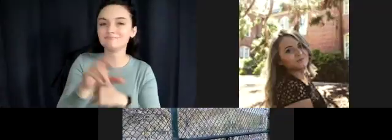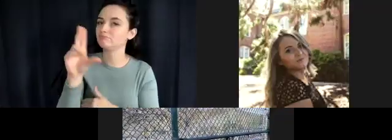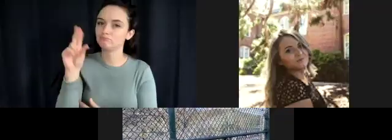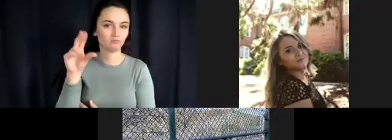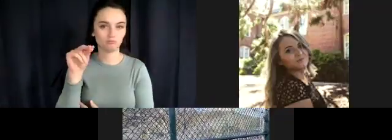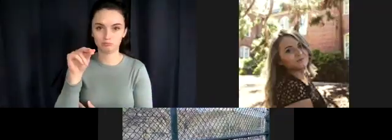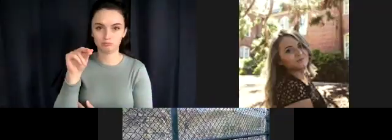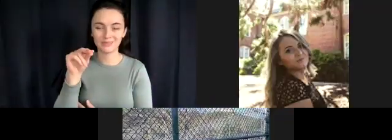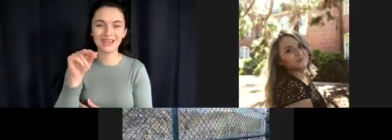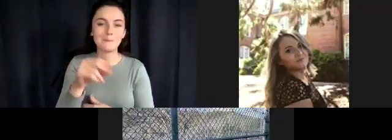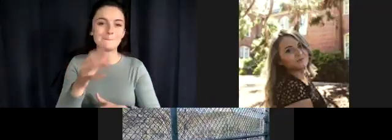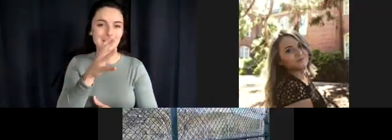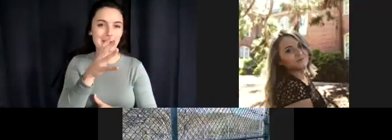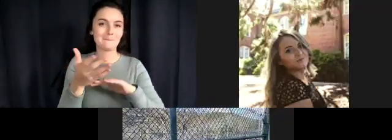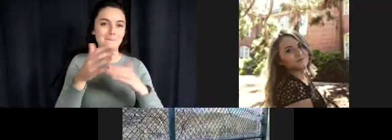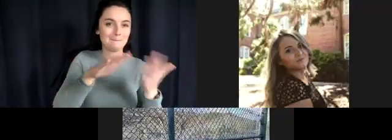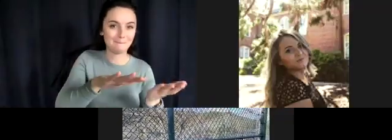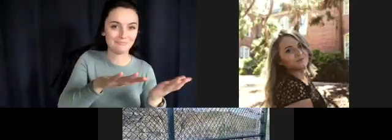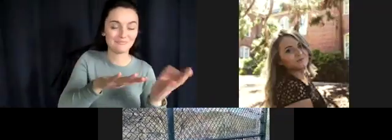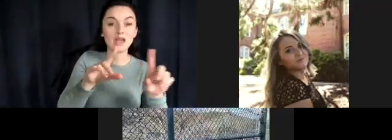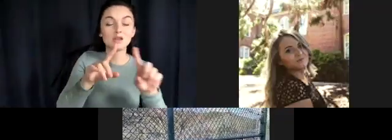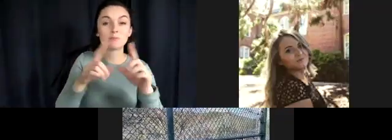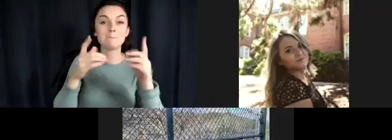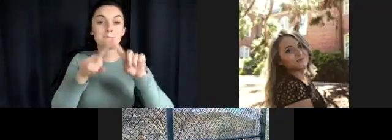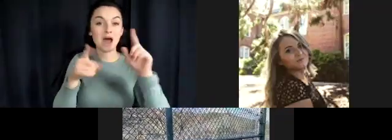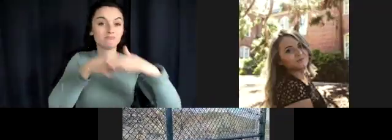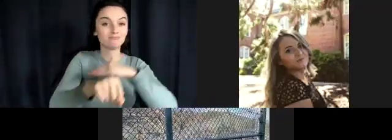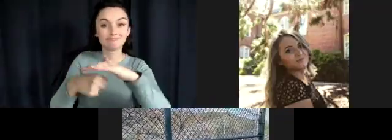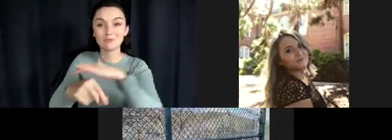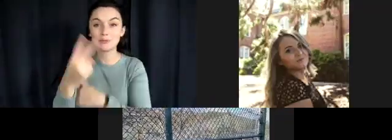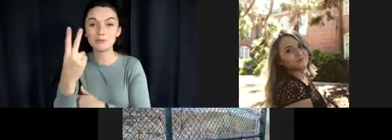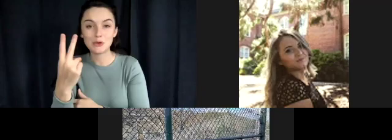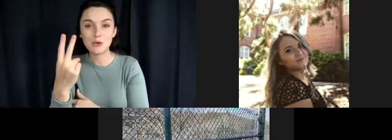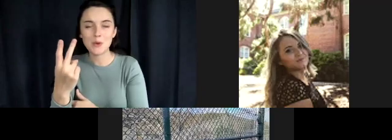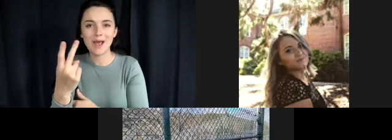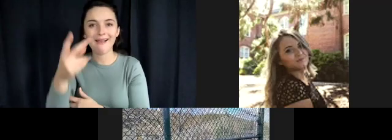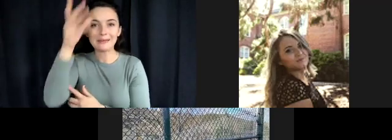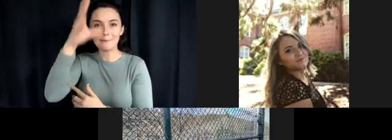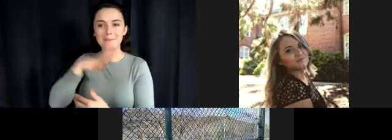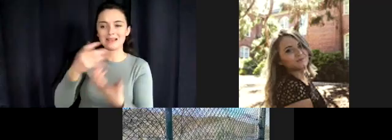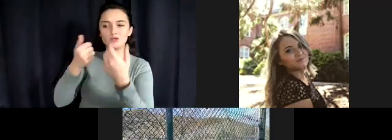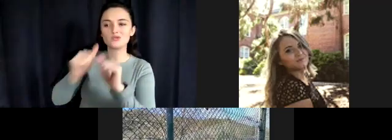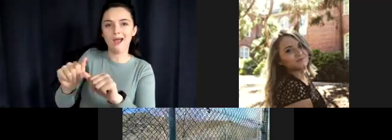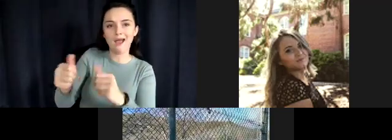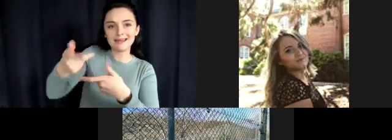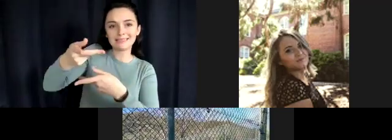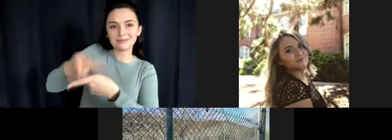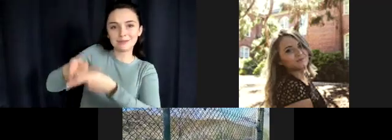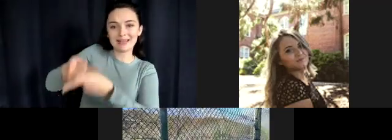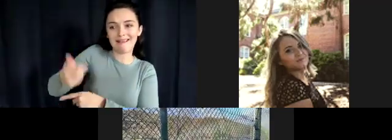them. Now, hand raising lions is a really, really big job, and he felt he was in a little bit over his